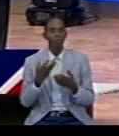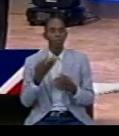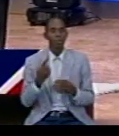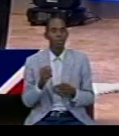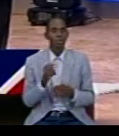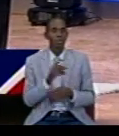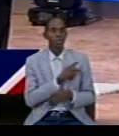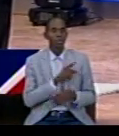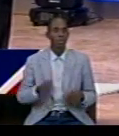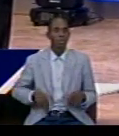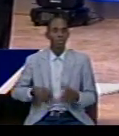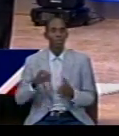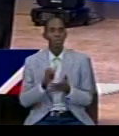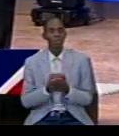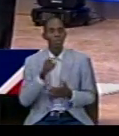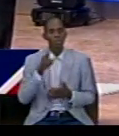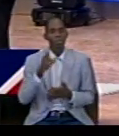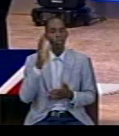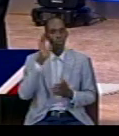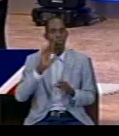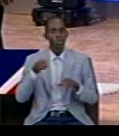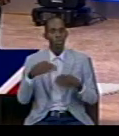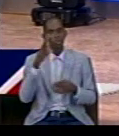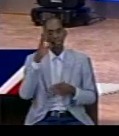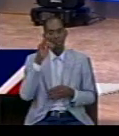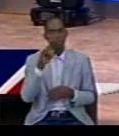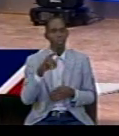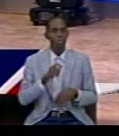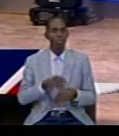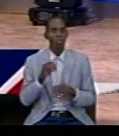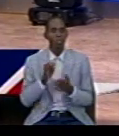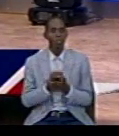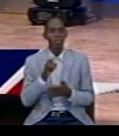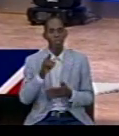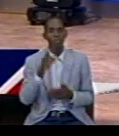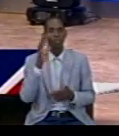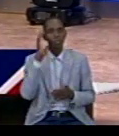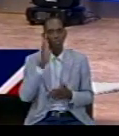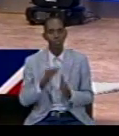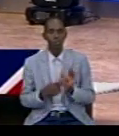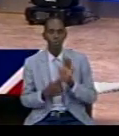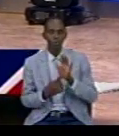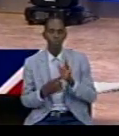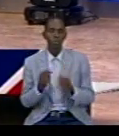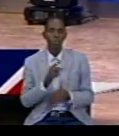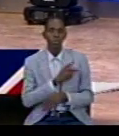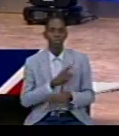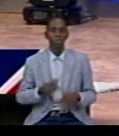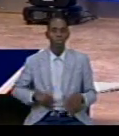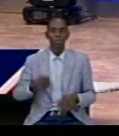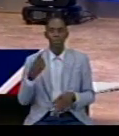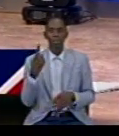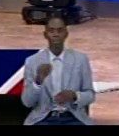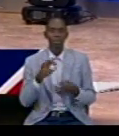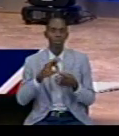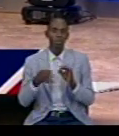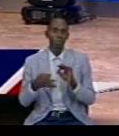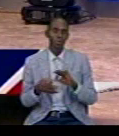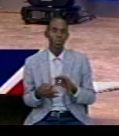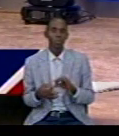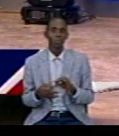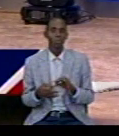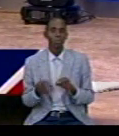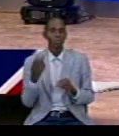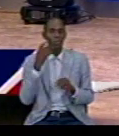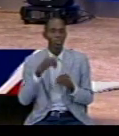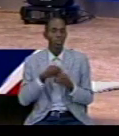that he would give him time and that he would show the king the interpretation.